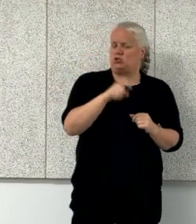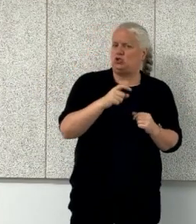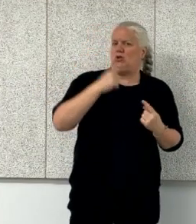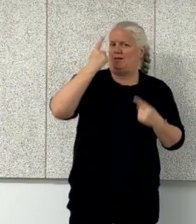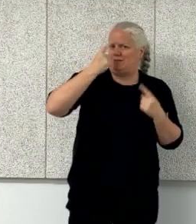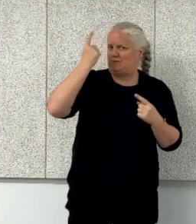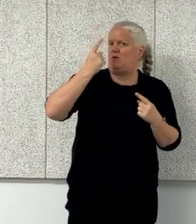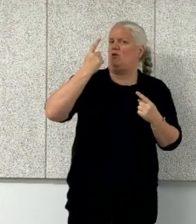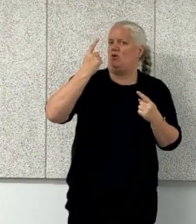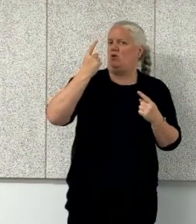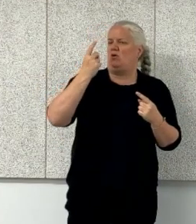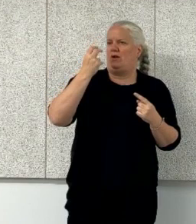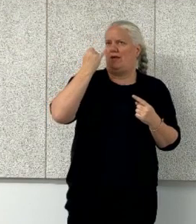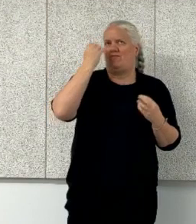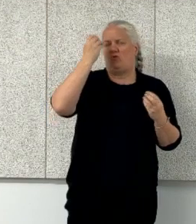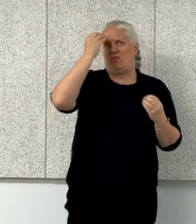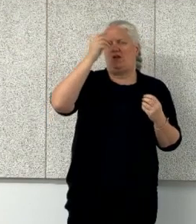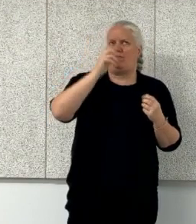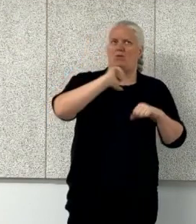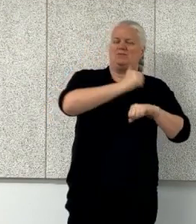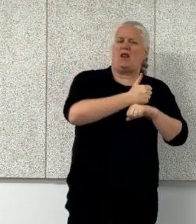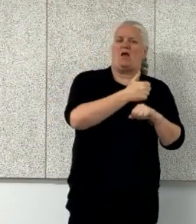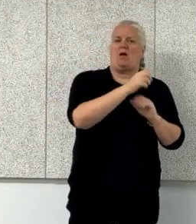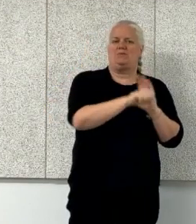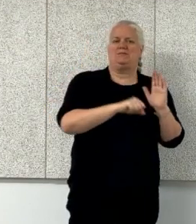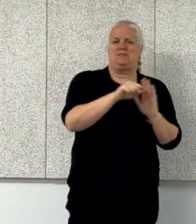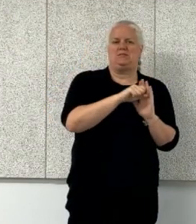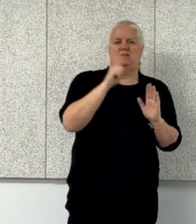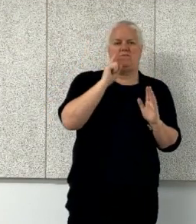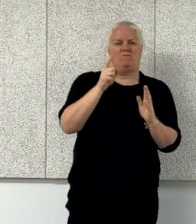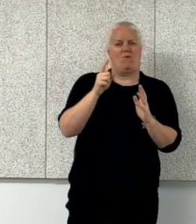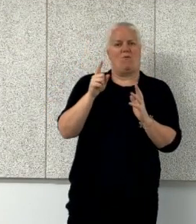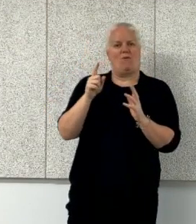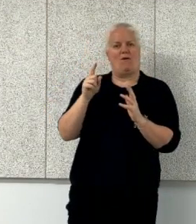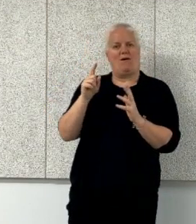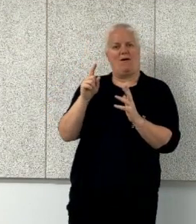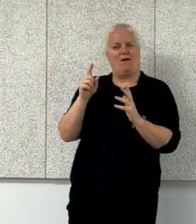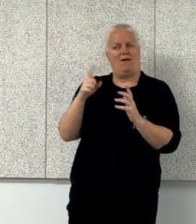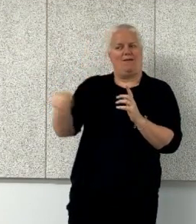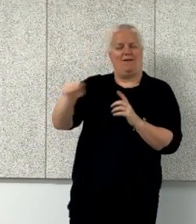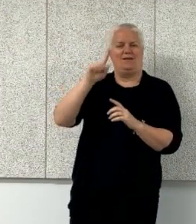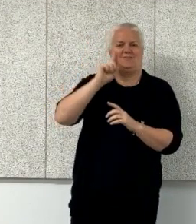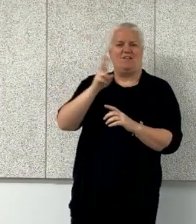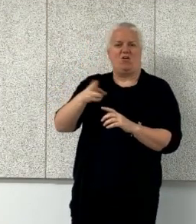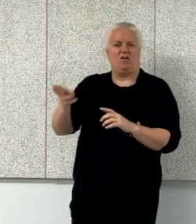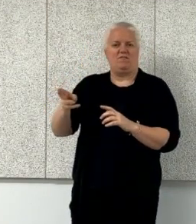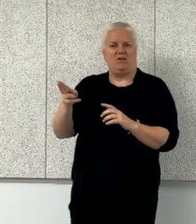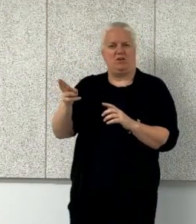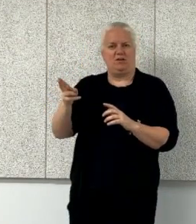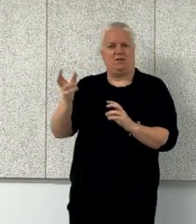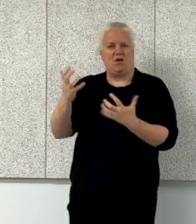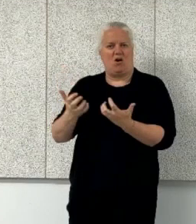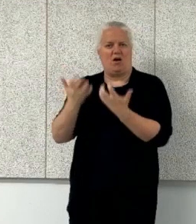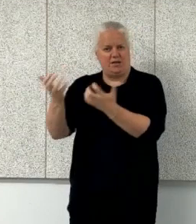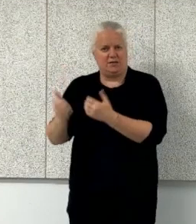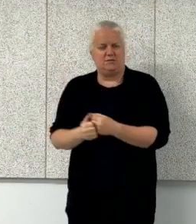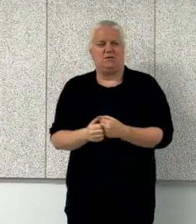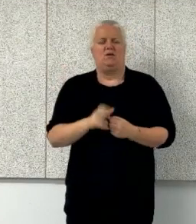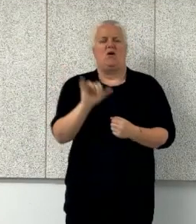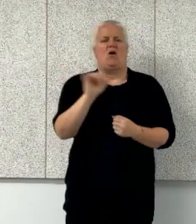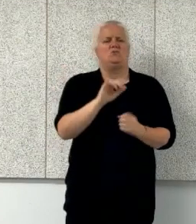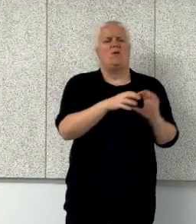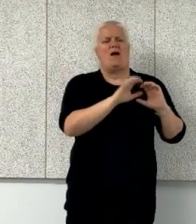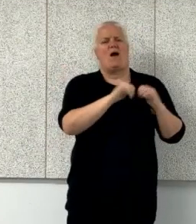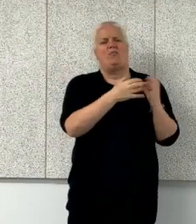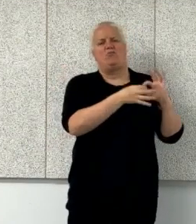about programming work that might attract a deaf or hard of hearing audience? And then anything else that how that relates to ASL